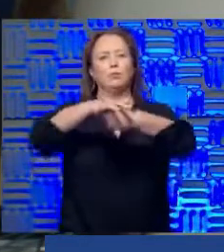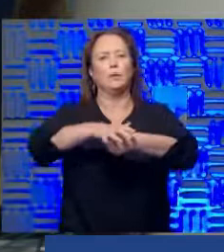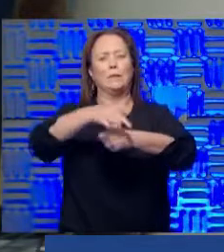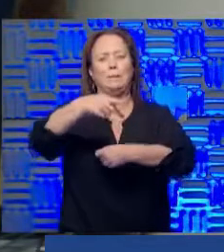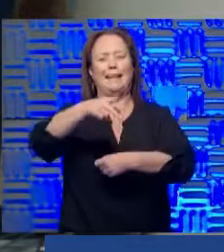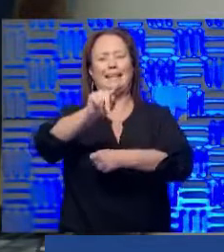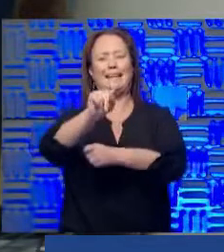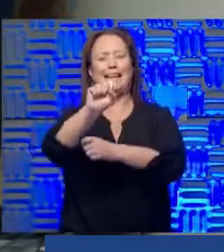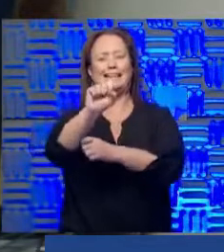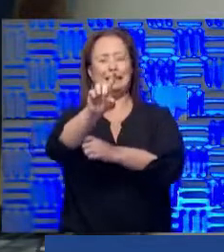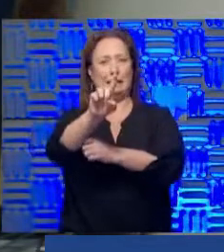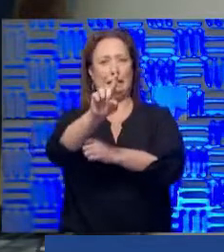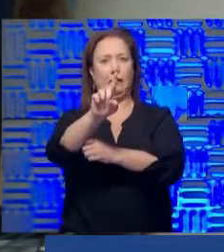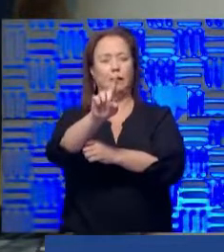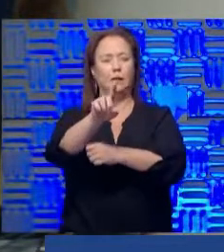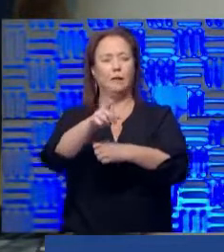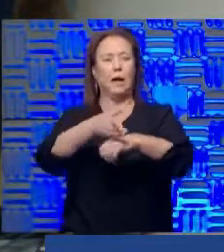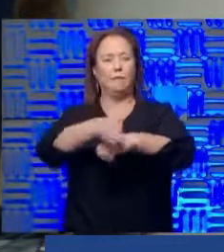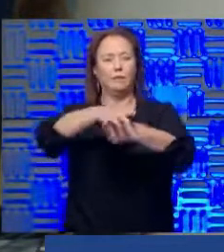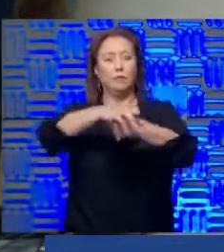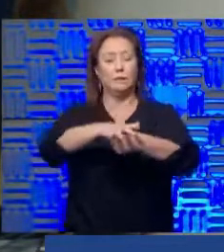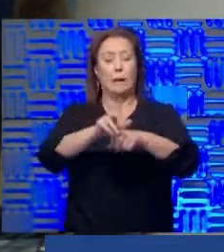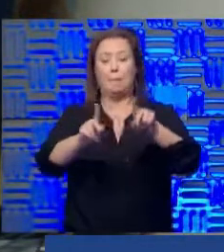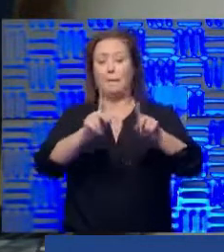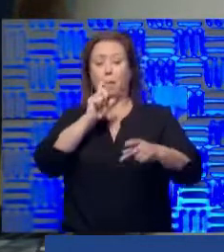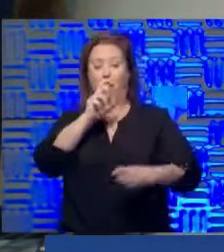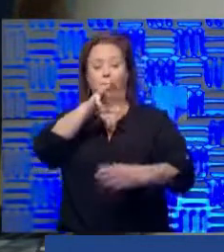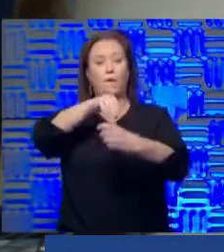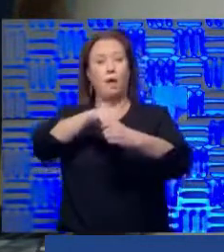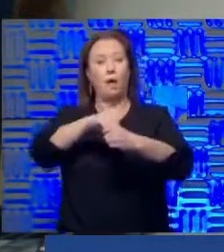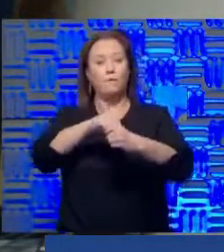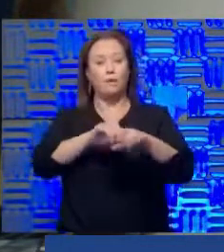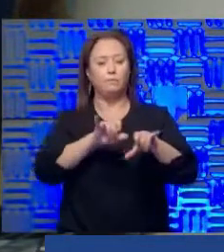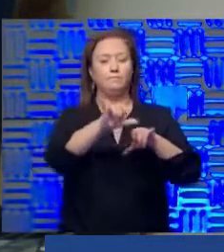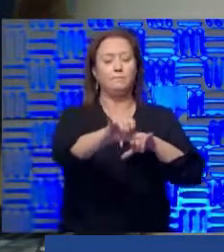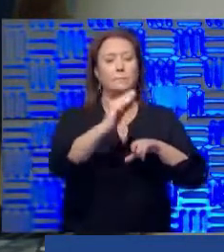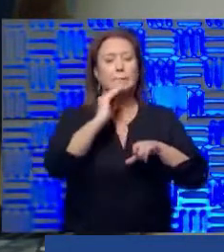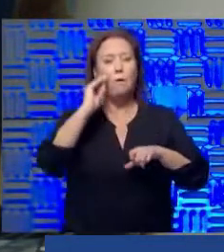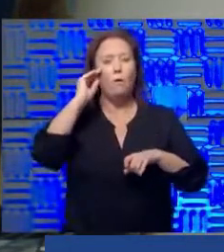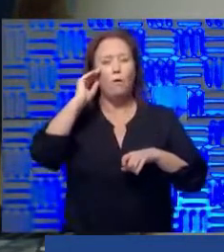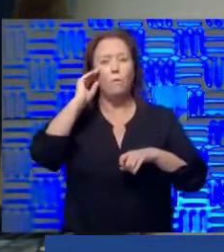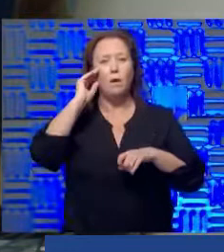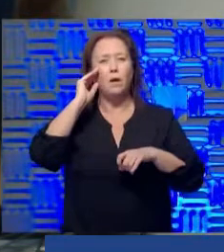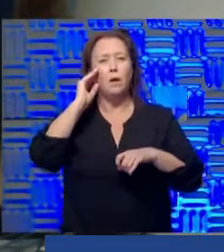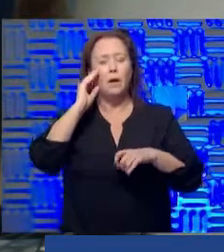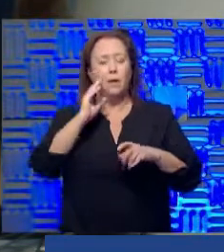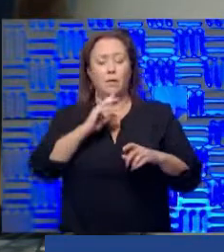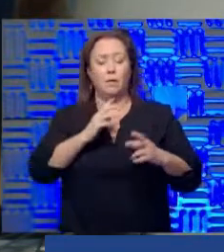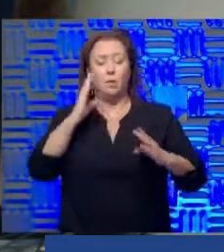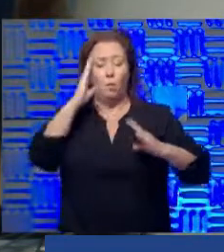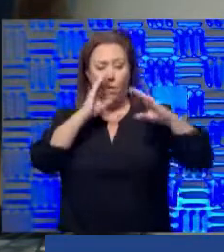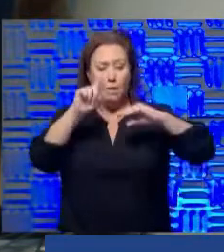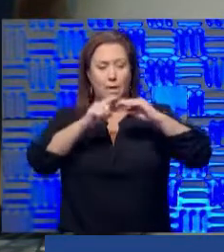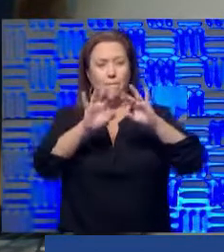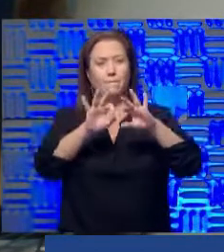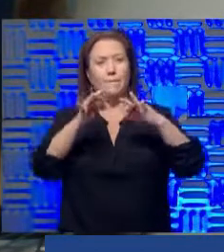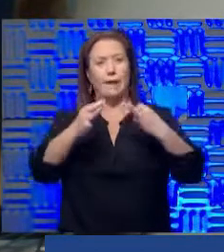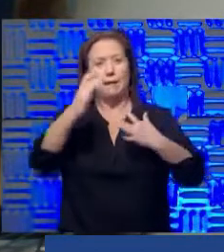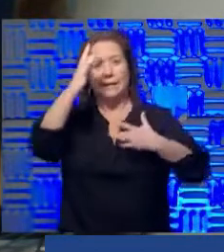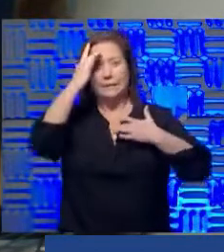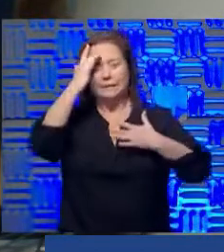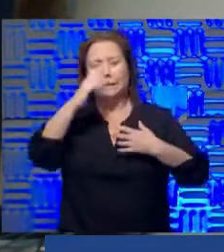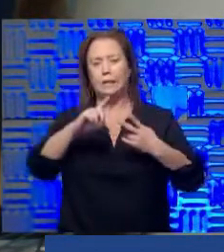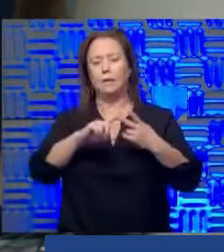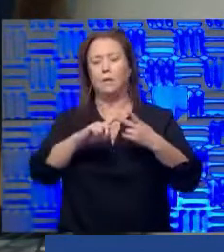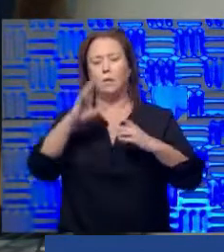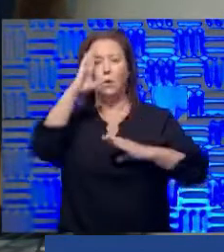people that are not directly involved, that are on lockdown, that are worried about their family getting infected, their financial